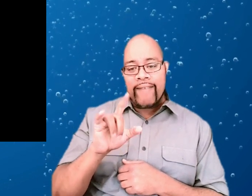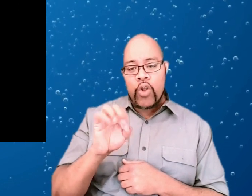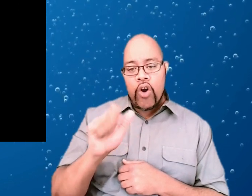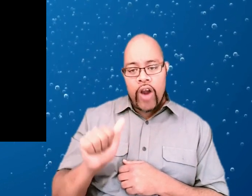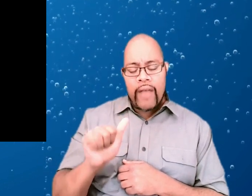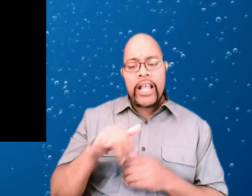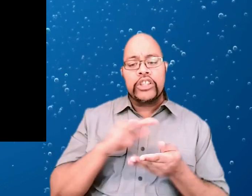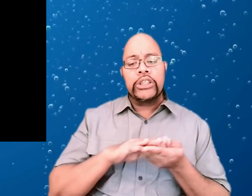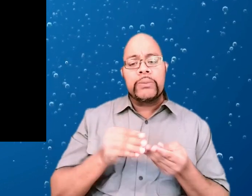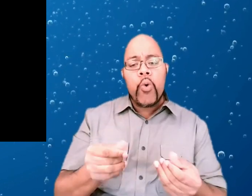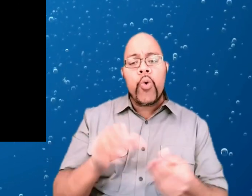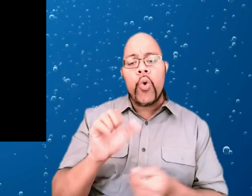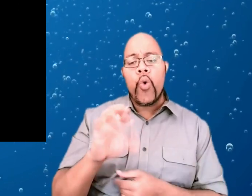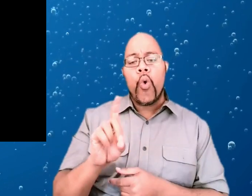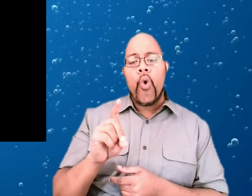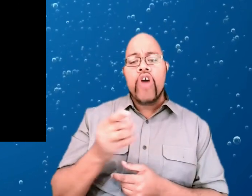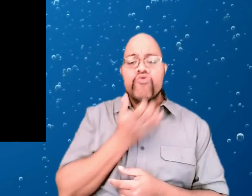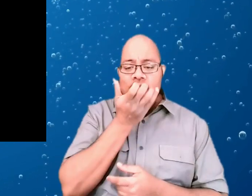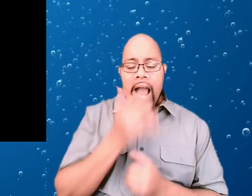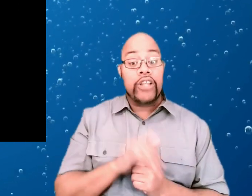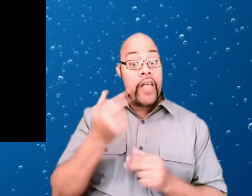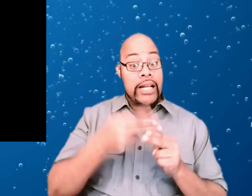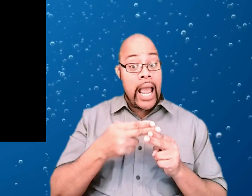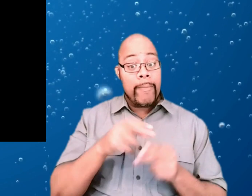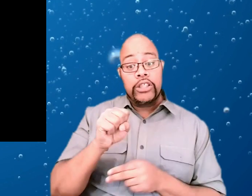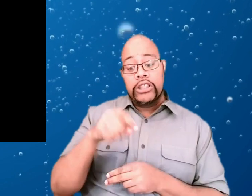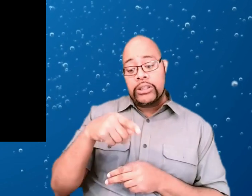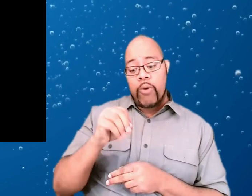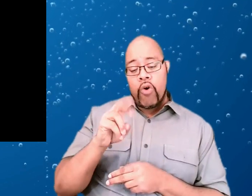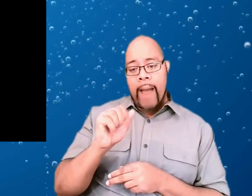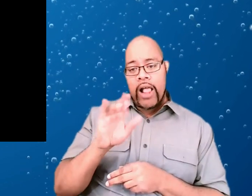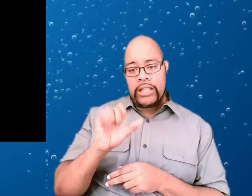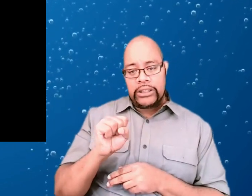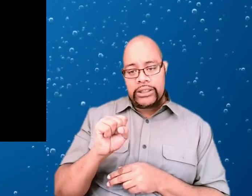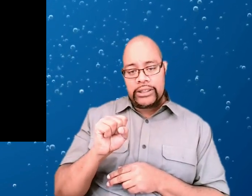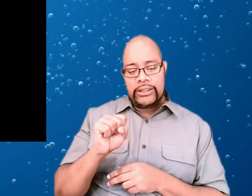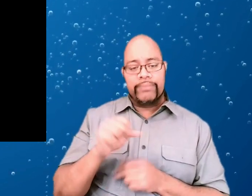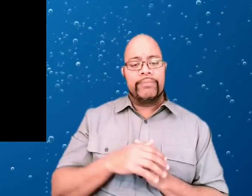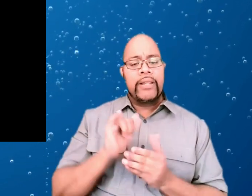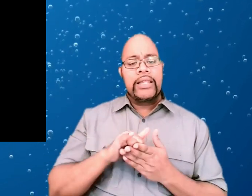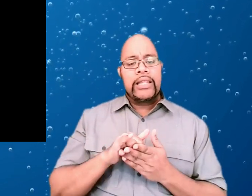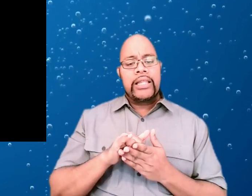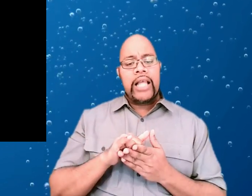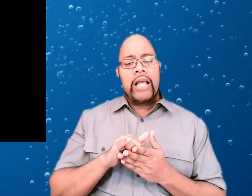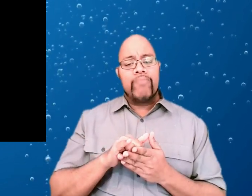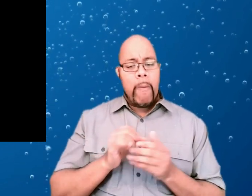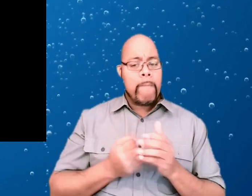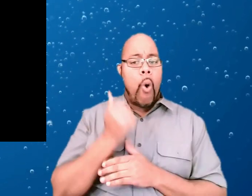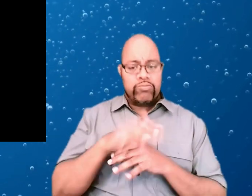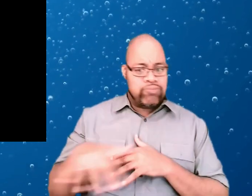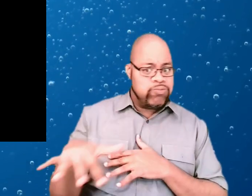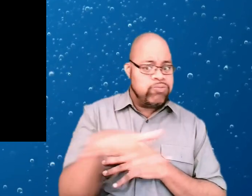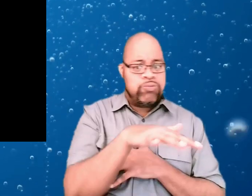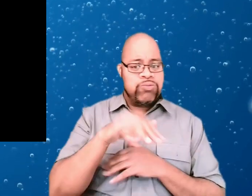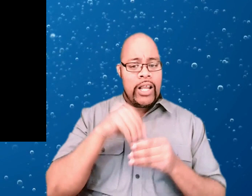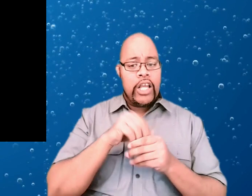smooth cordgrass. Another scientific name you may find for it is Spirabolus alterniflorus. It is the monoculture or dominant